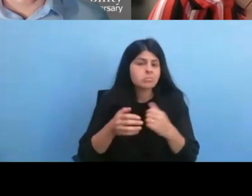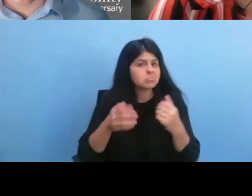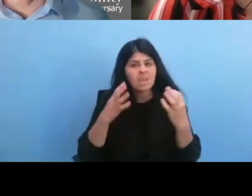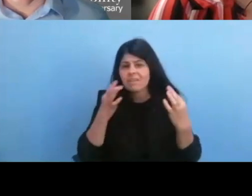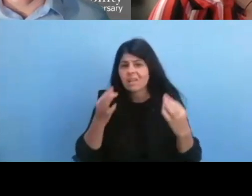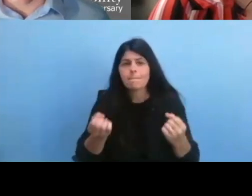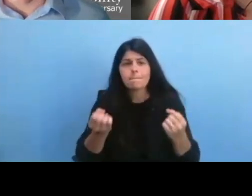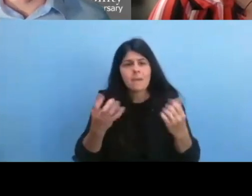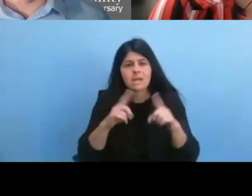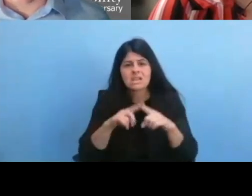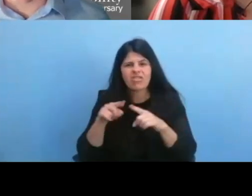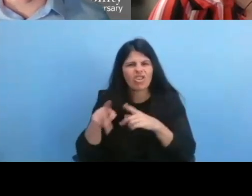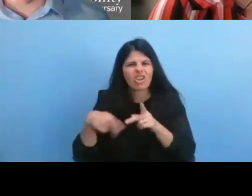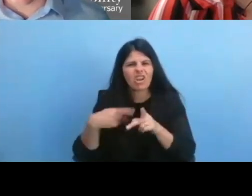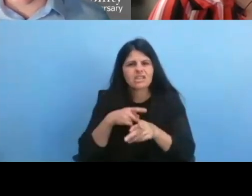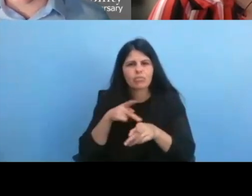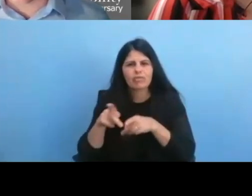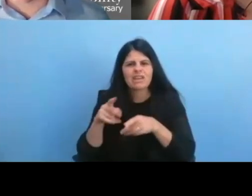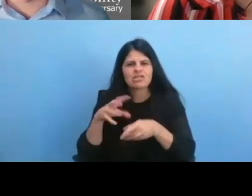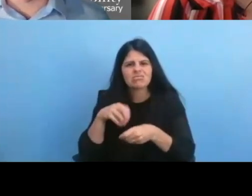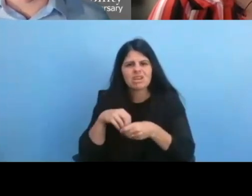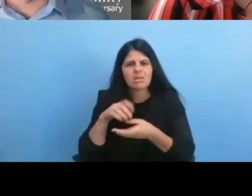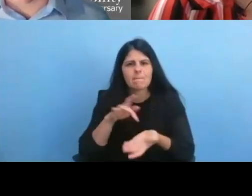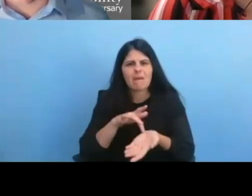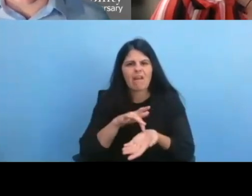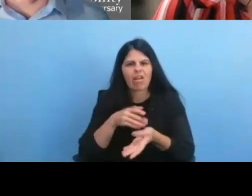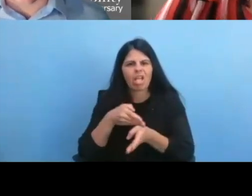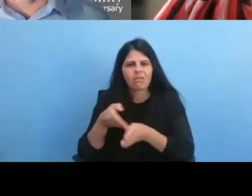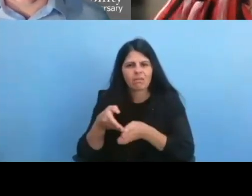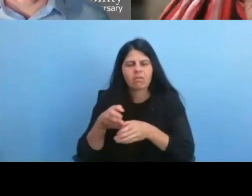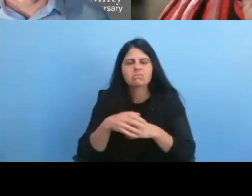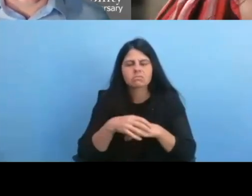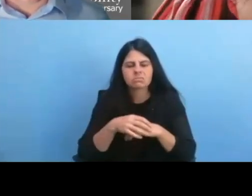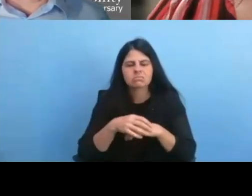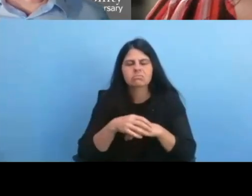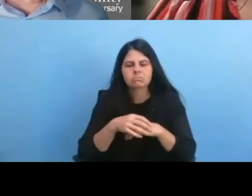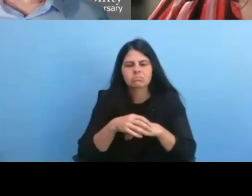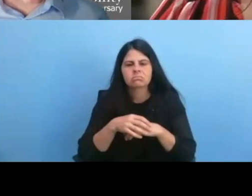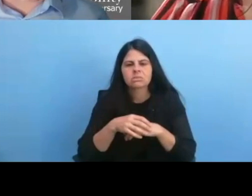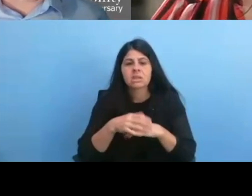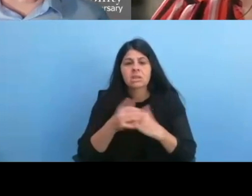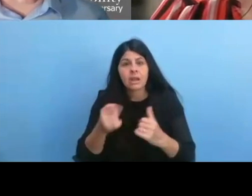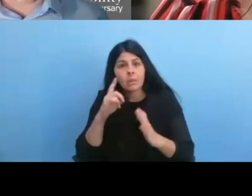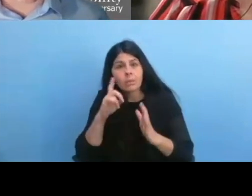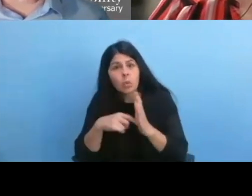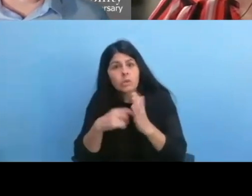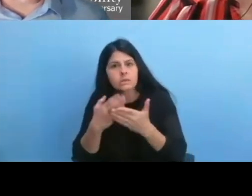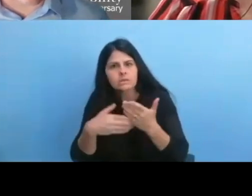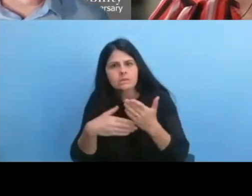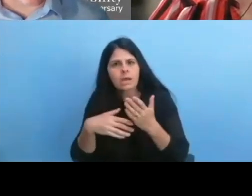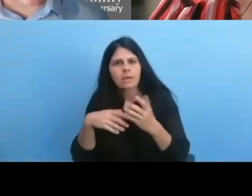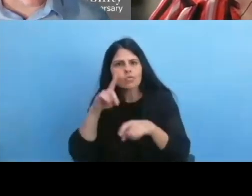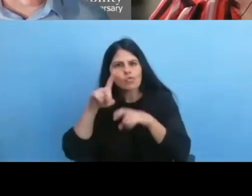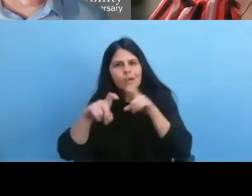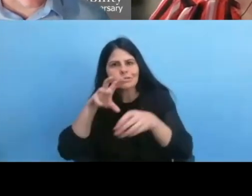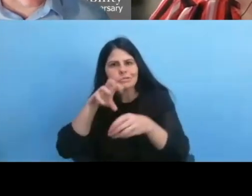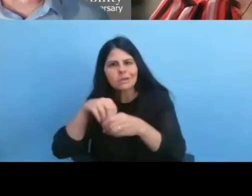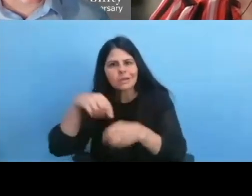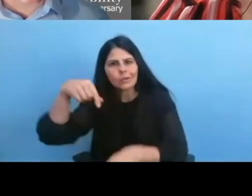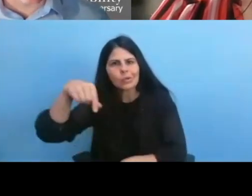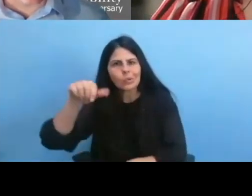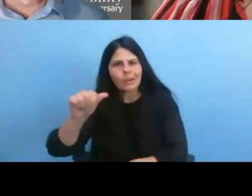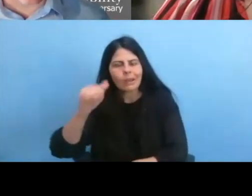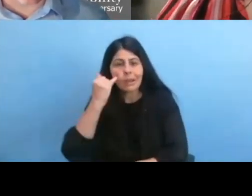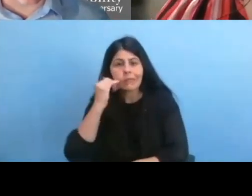field. So we are starting to get questions in the Q&A. If you are following along and you want to